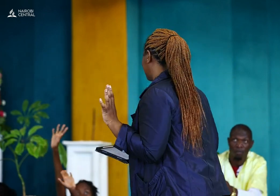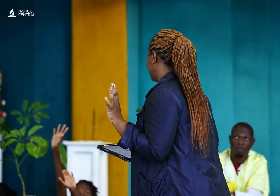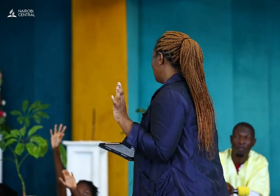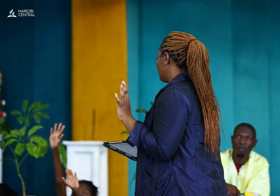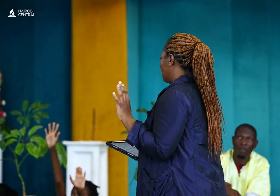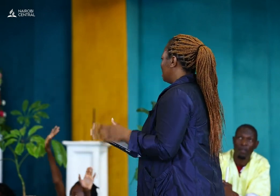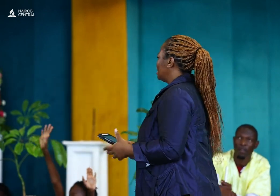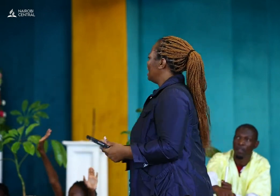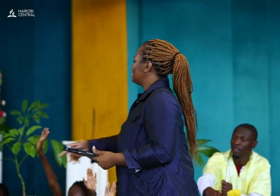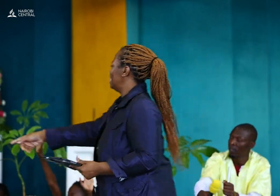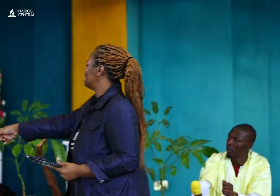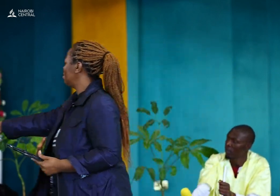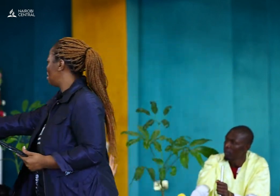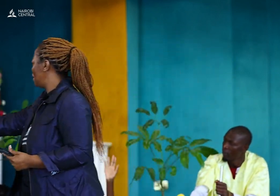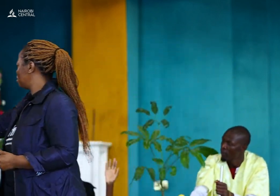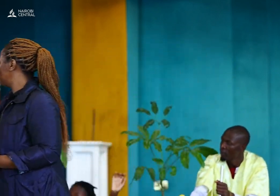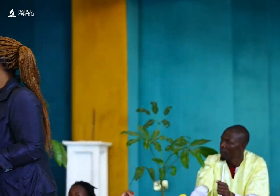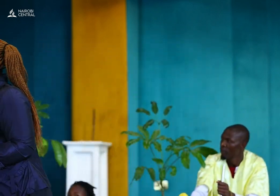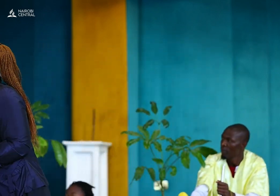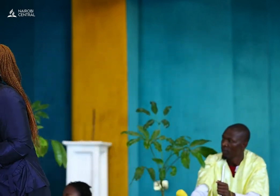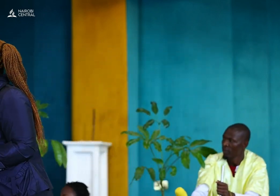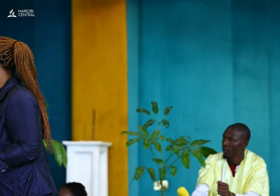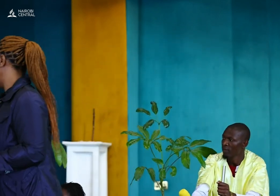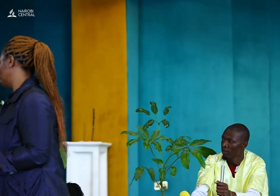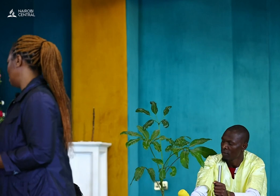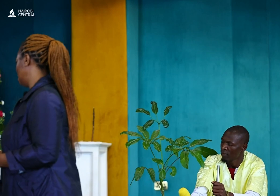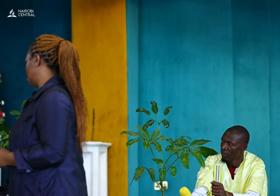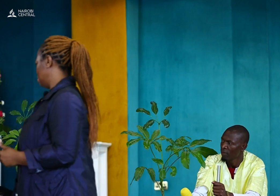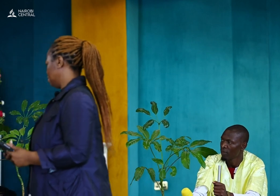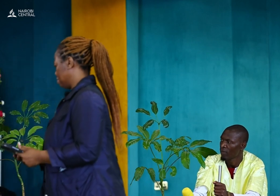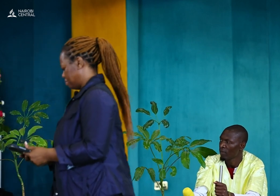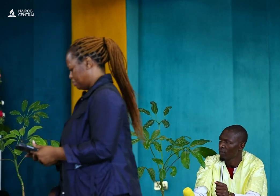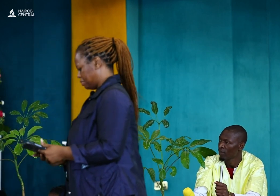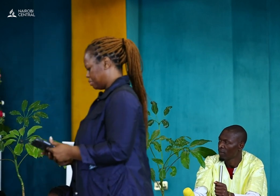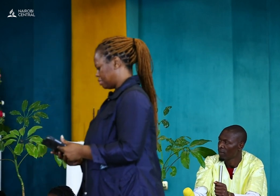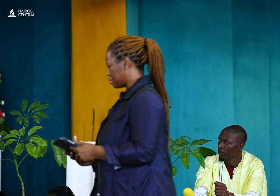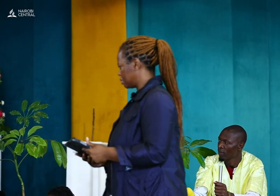misunderstood gift? Tell us. Give her a microphone to tell us.